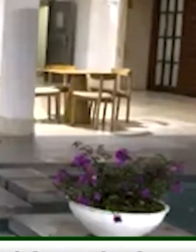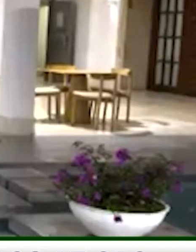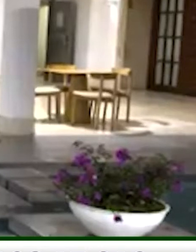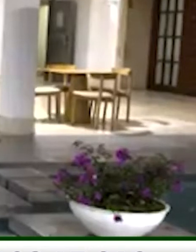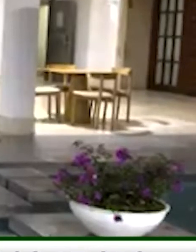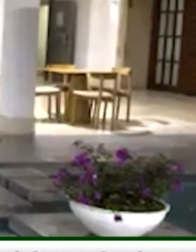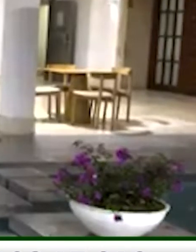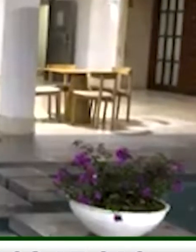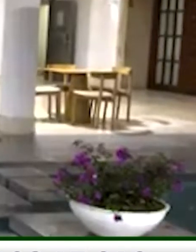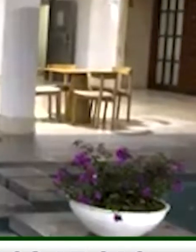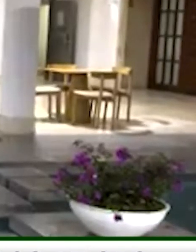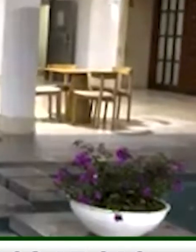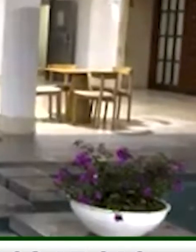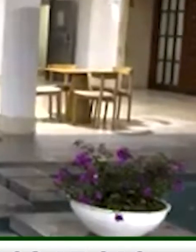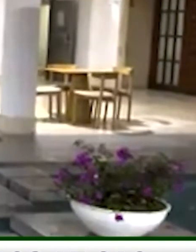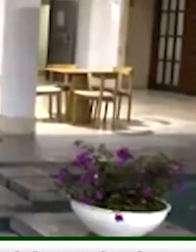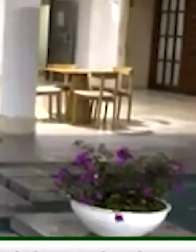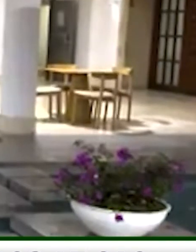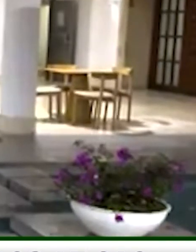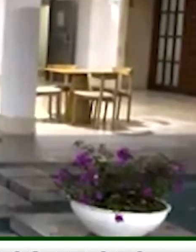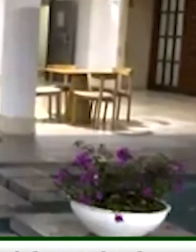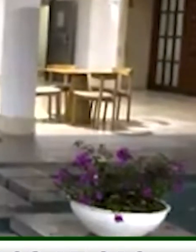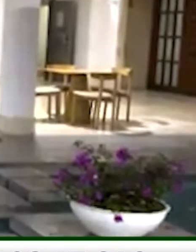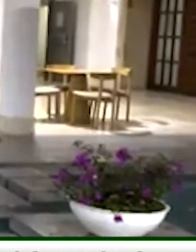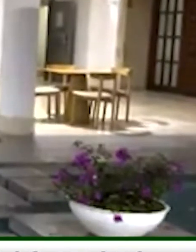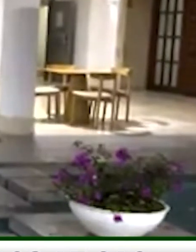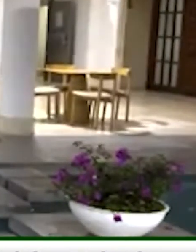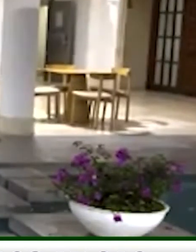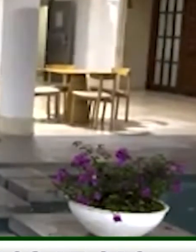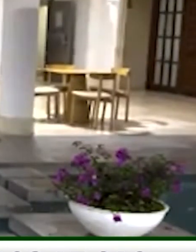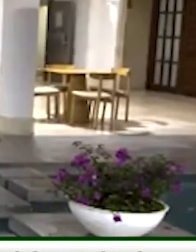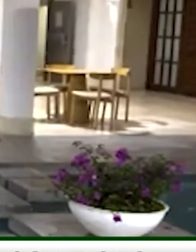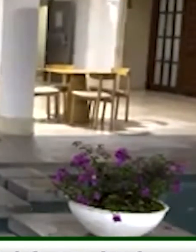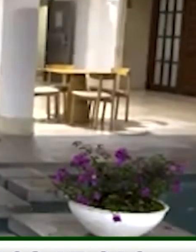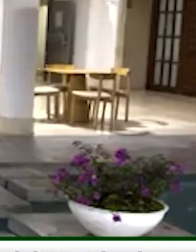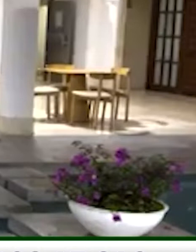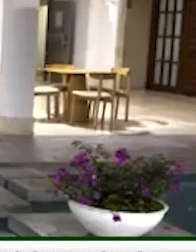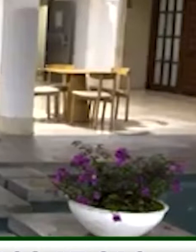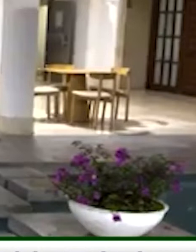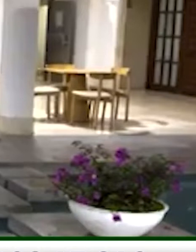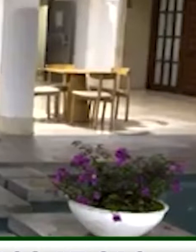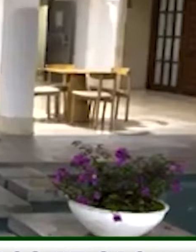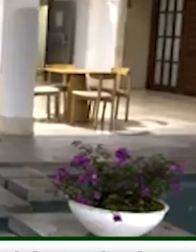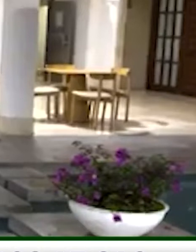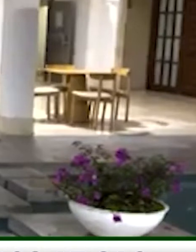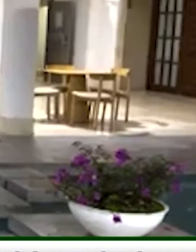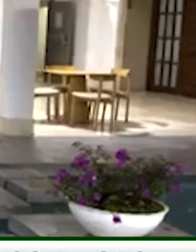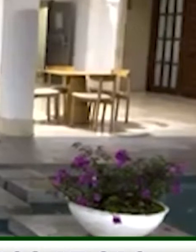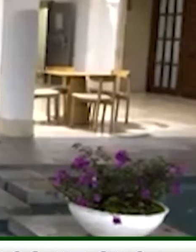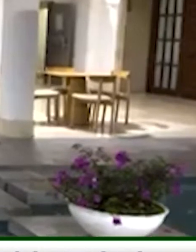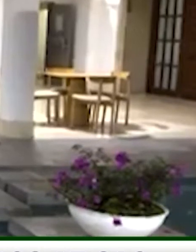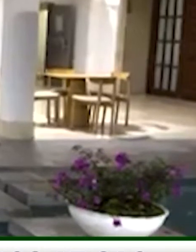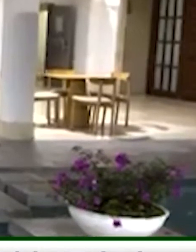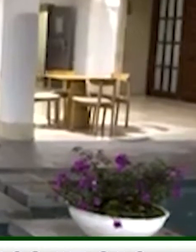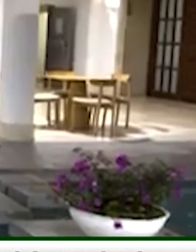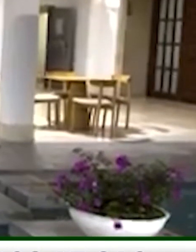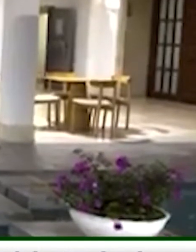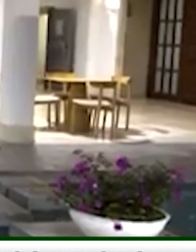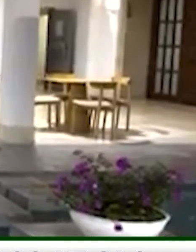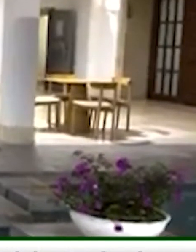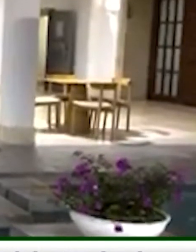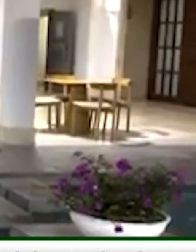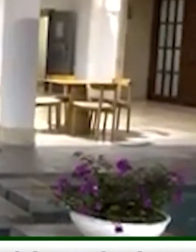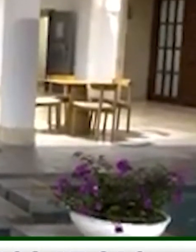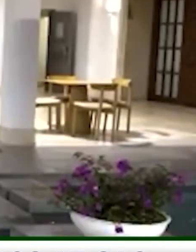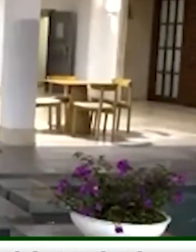definitely very happy with my performance. I knew that I could win gold, but in the final it just didn't happen, so motivation for next year, but really happy with